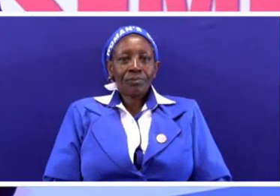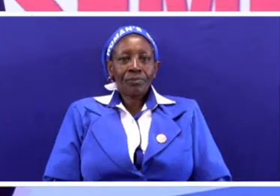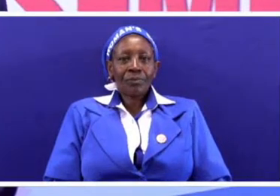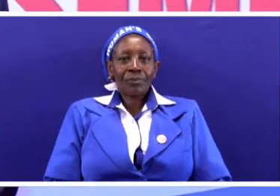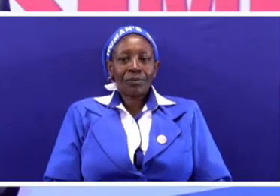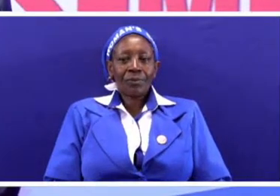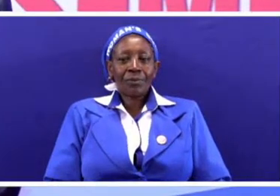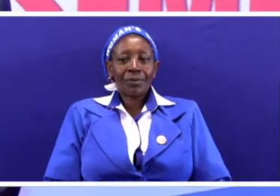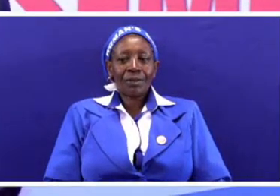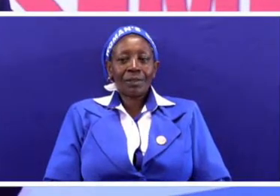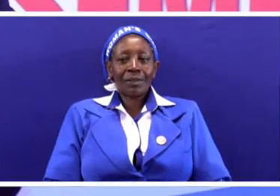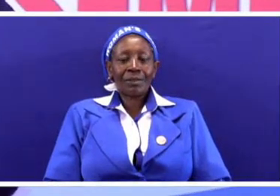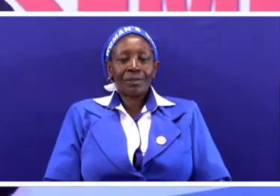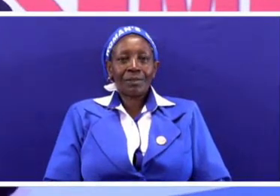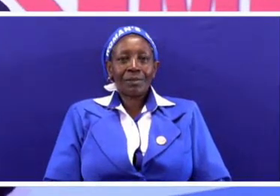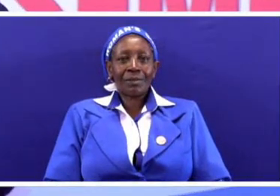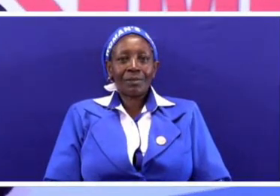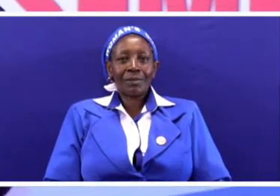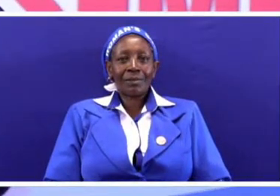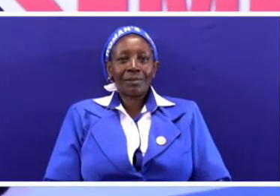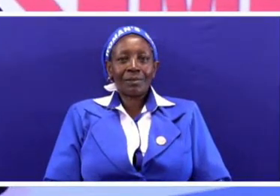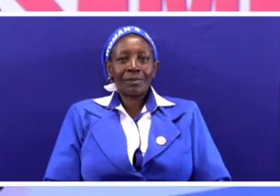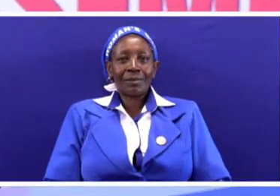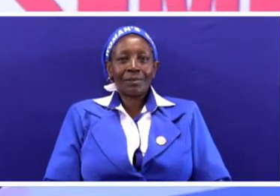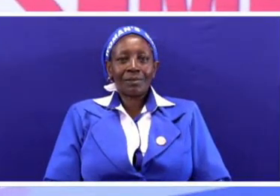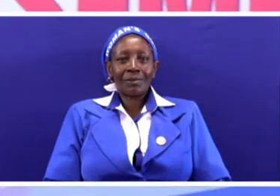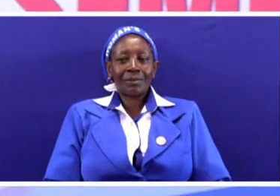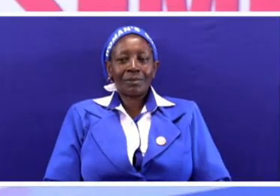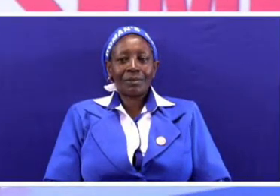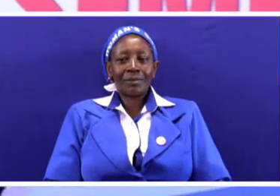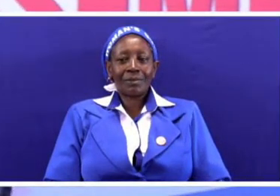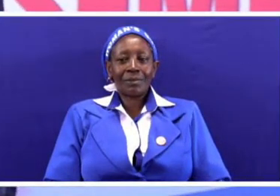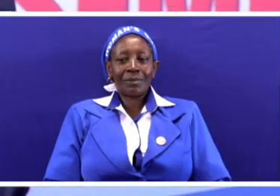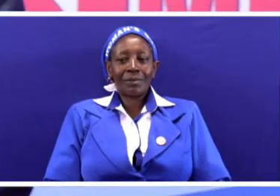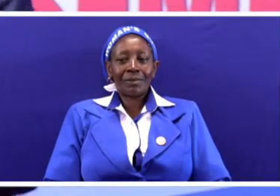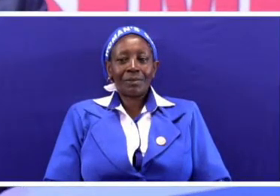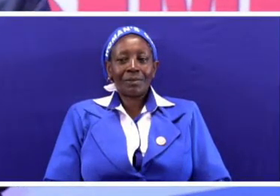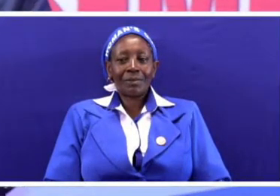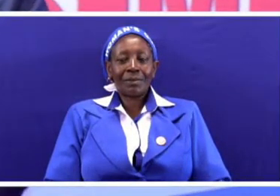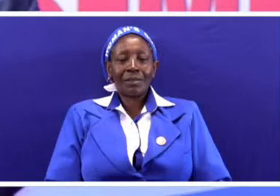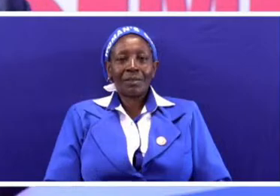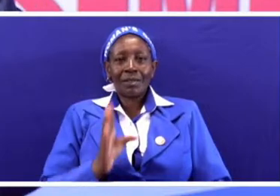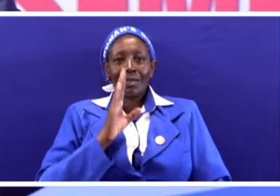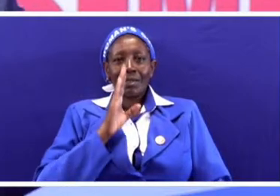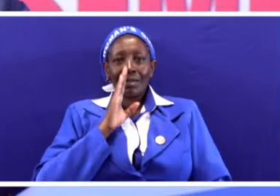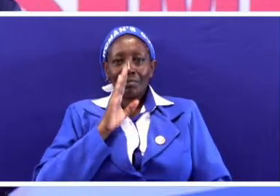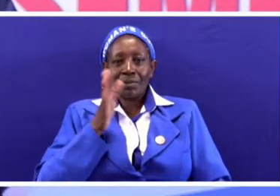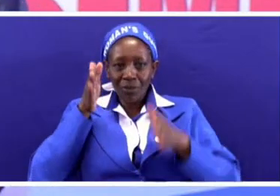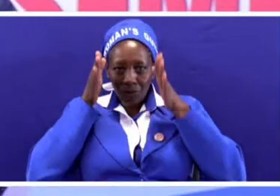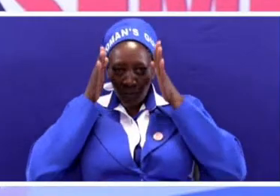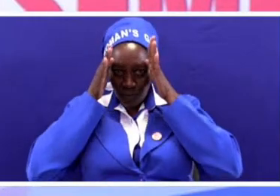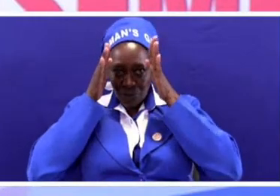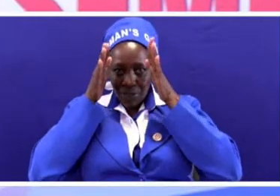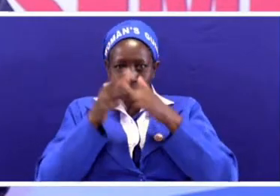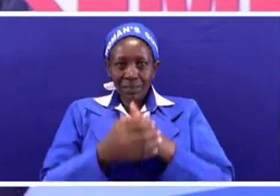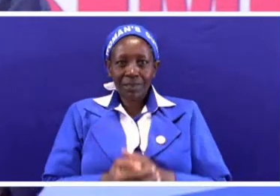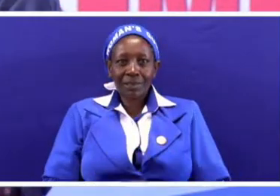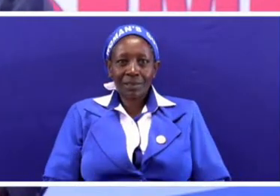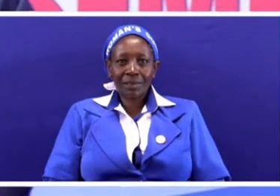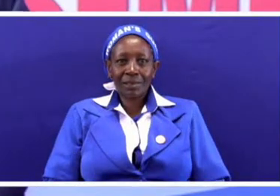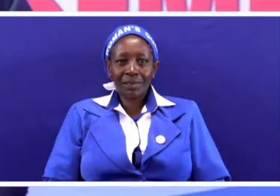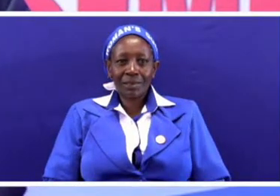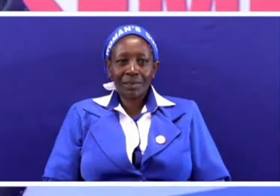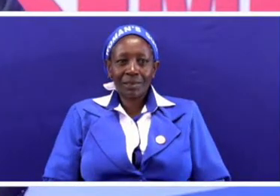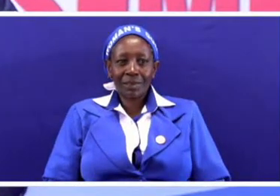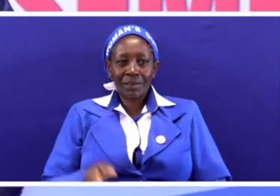choice and being innovative. Before I invite the moderator, I remember back in